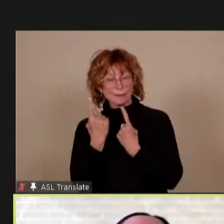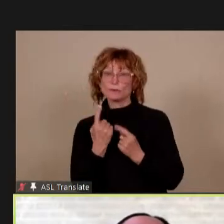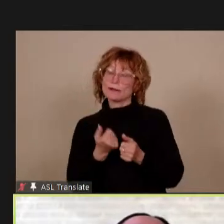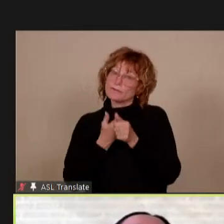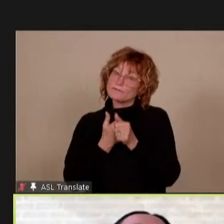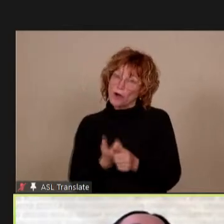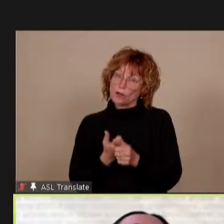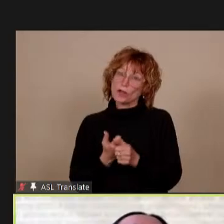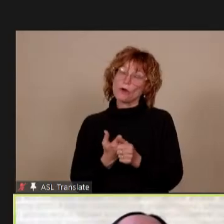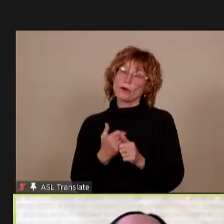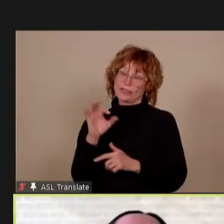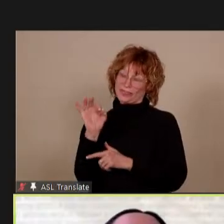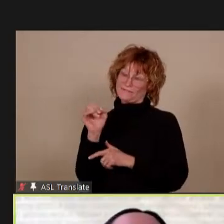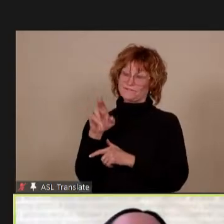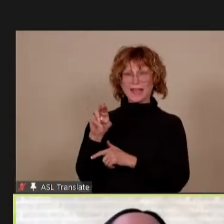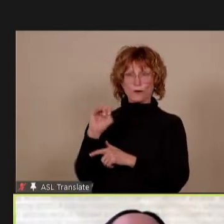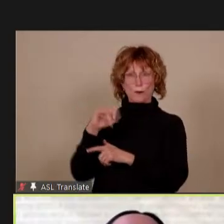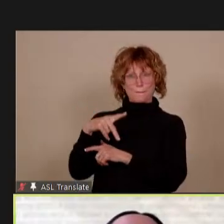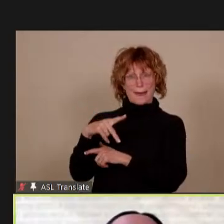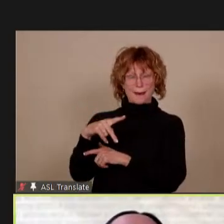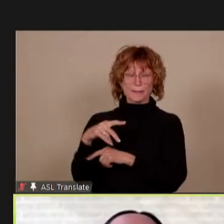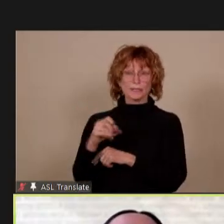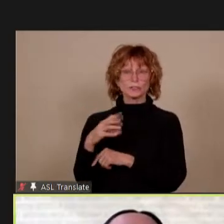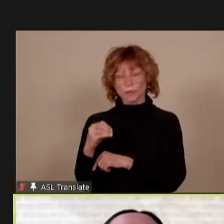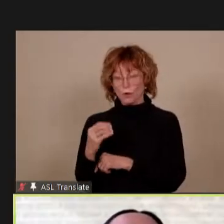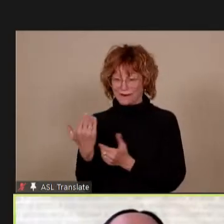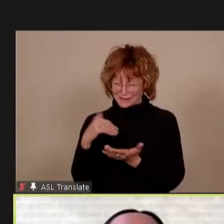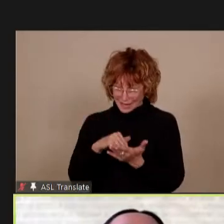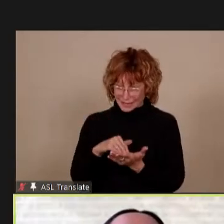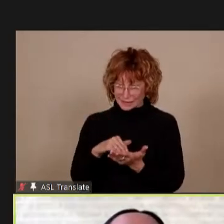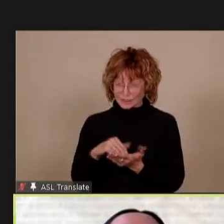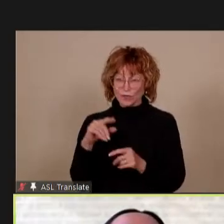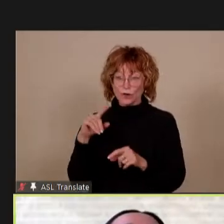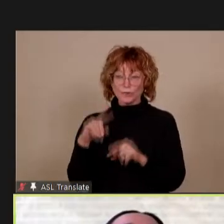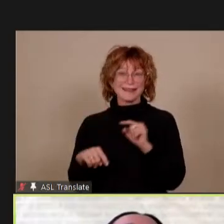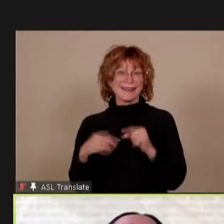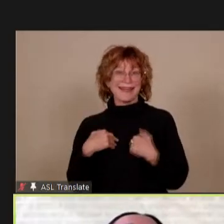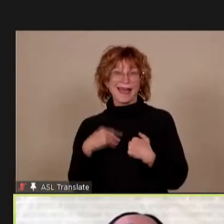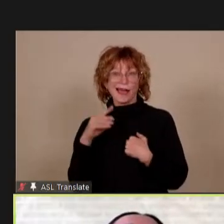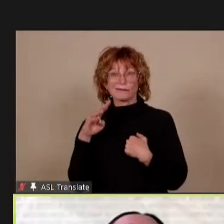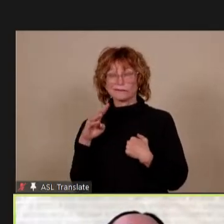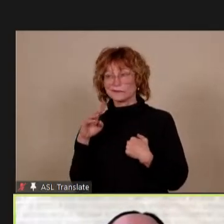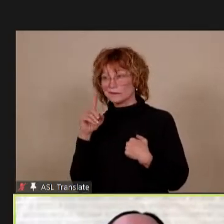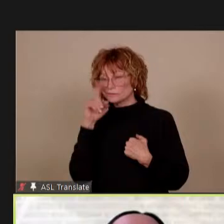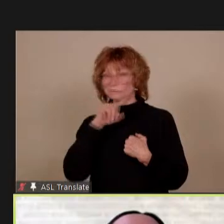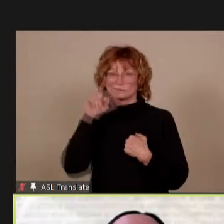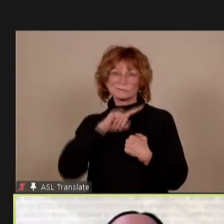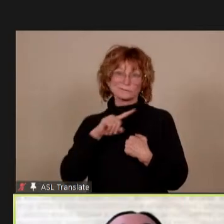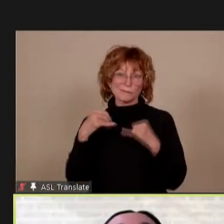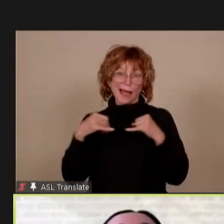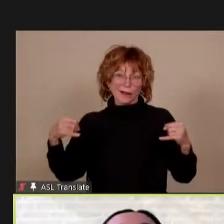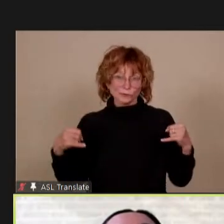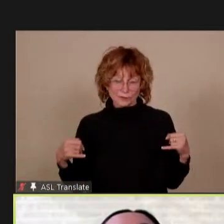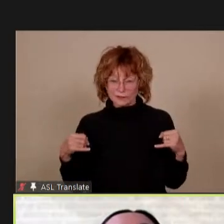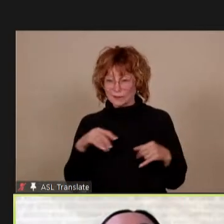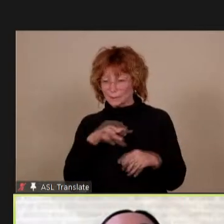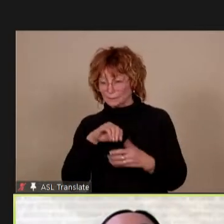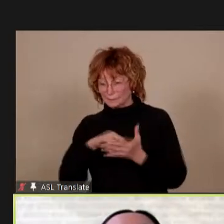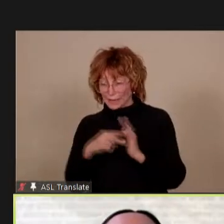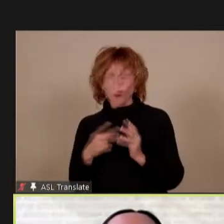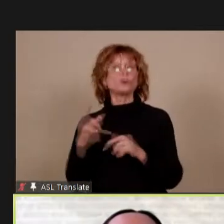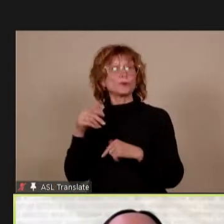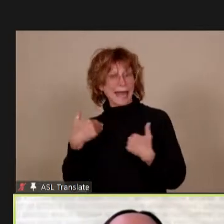So you can have physical boundaries such as natural or artificial boundaries that you're considering. That includes